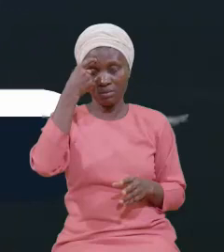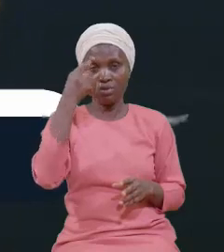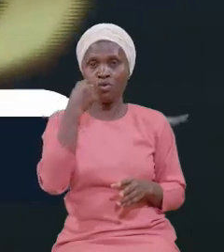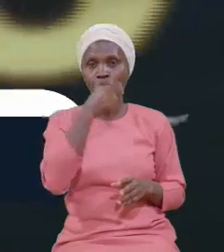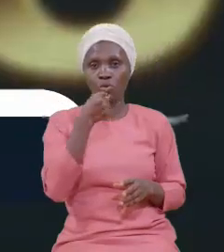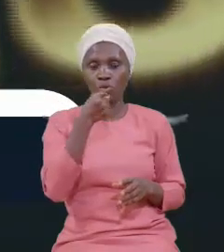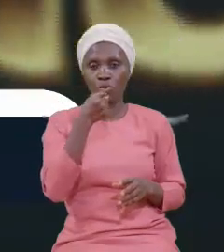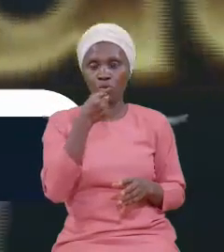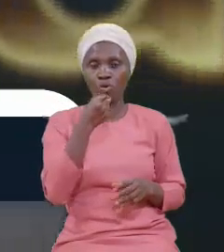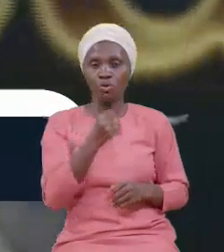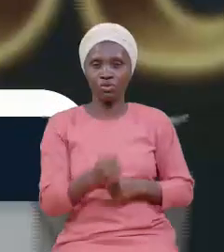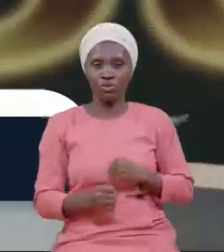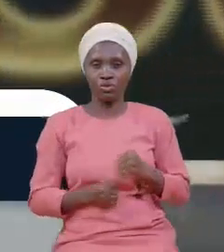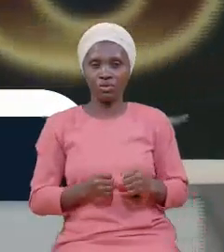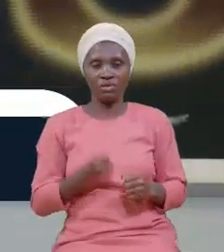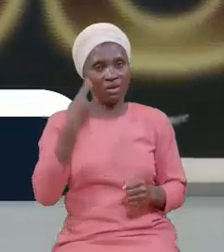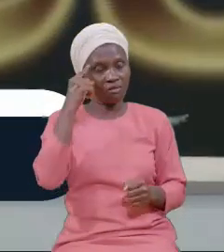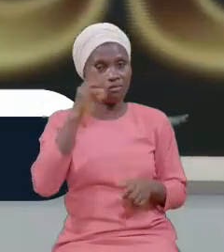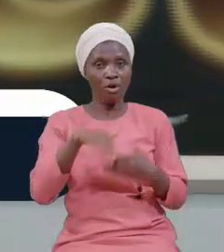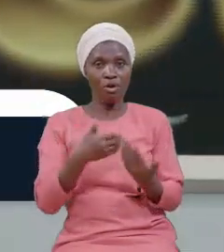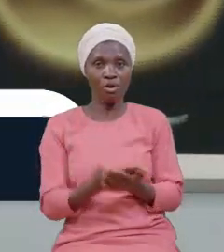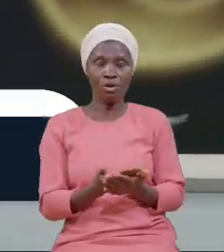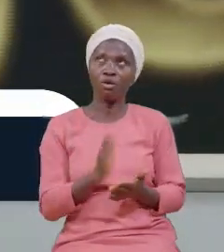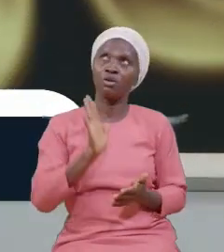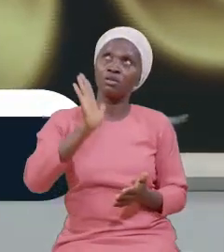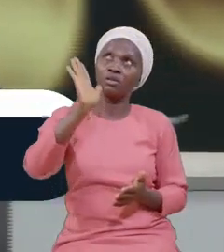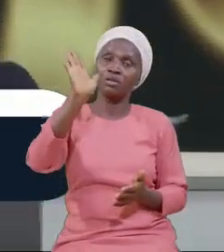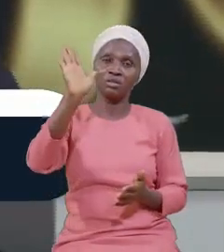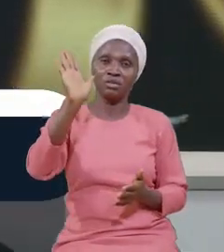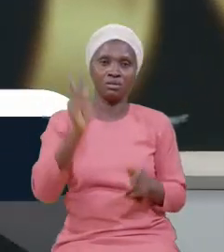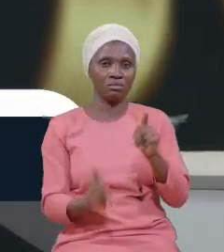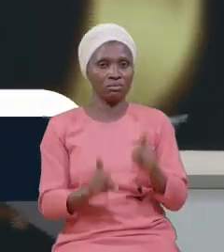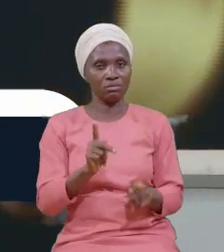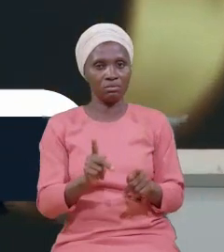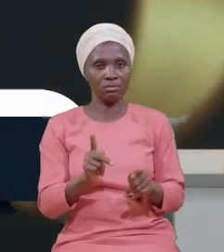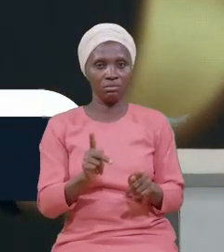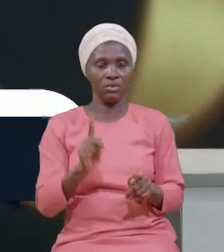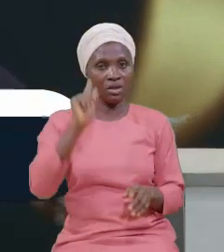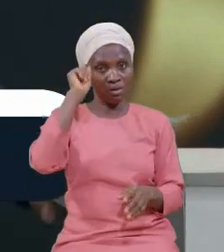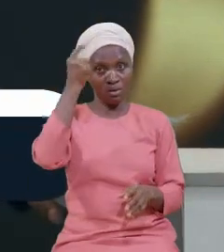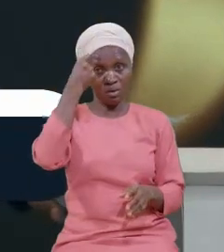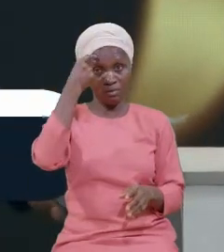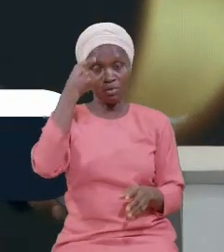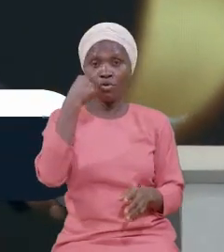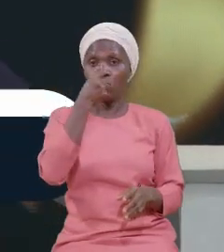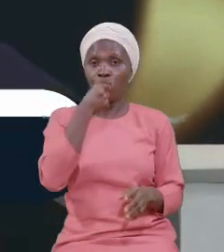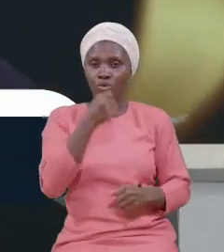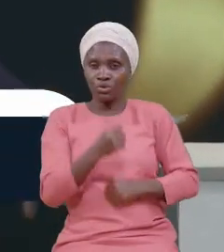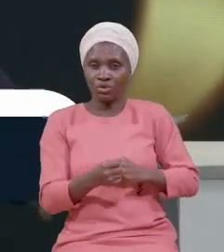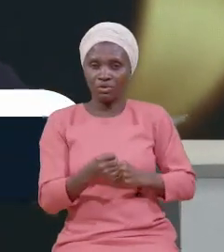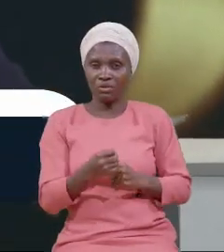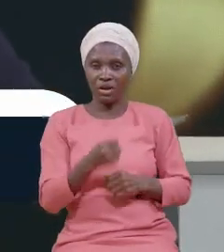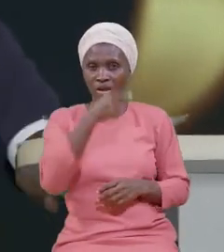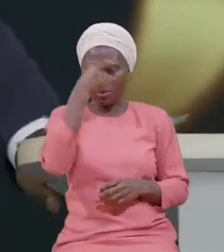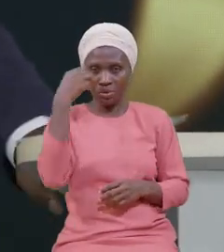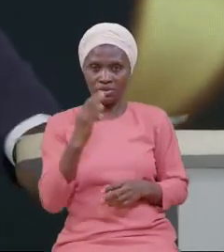subjects. The governor who suffered for all his subjects. Number three,